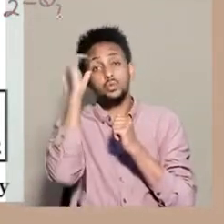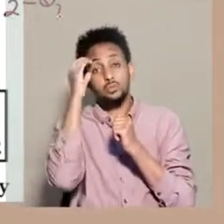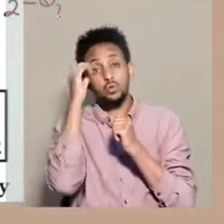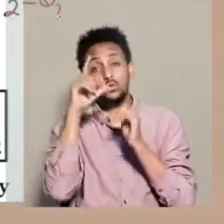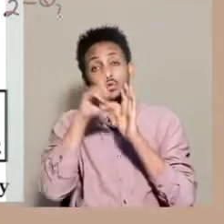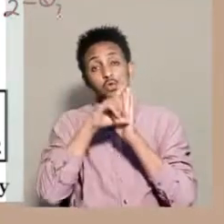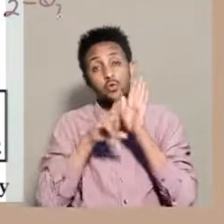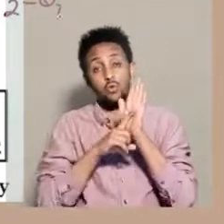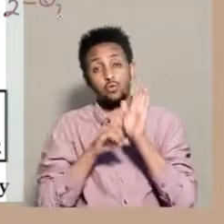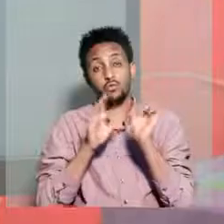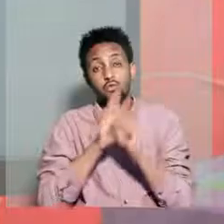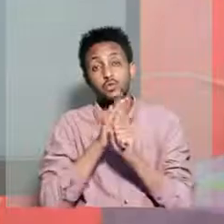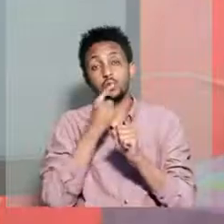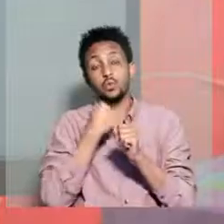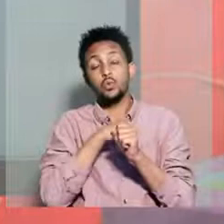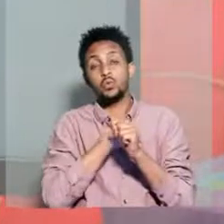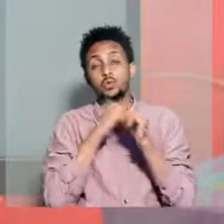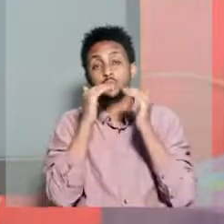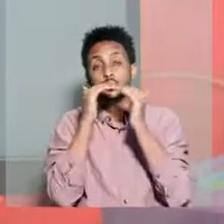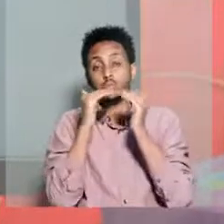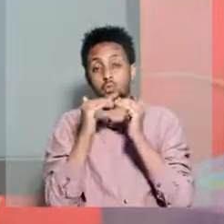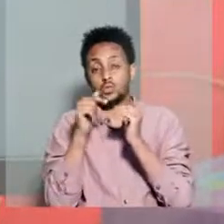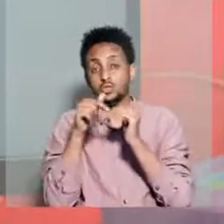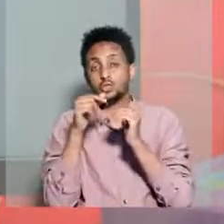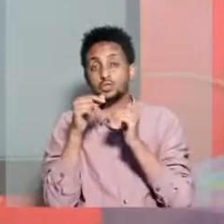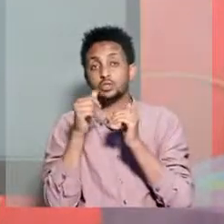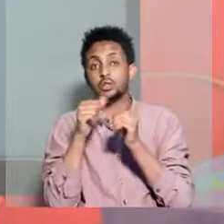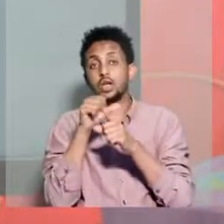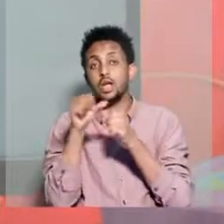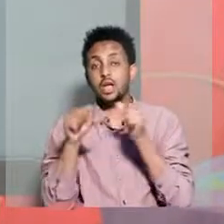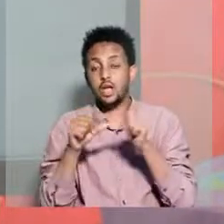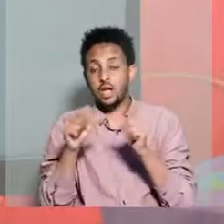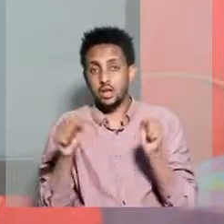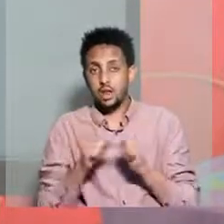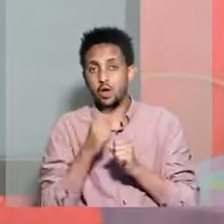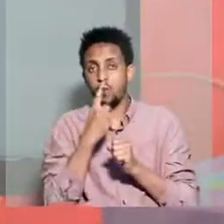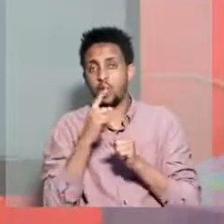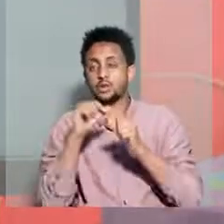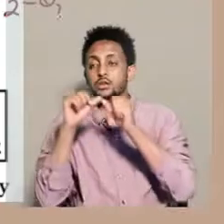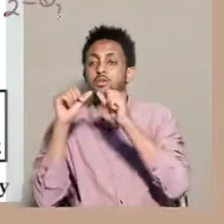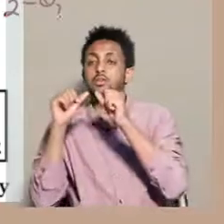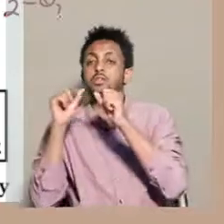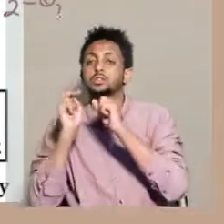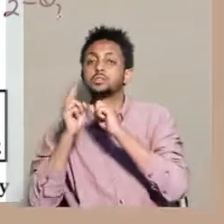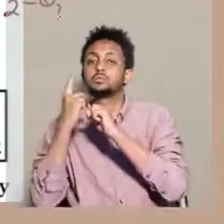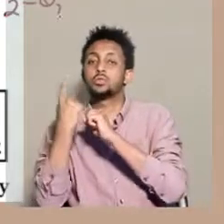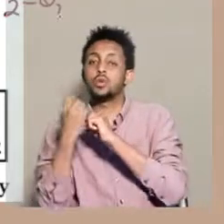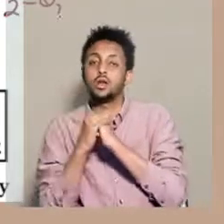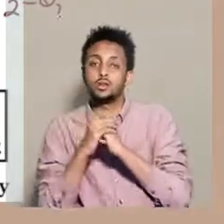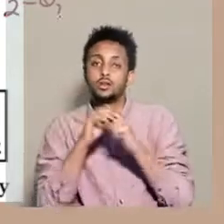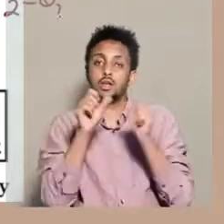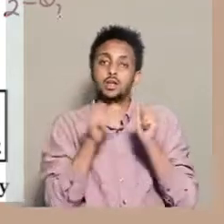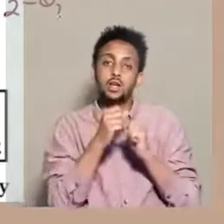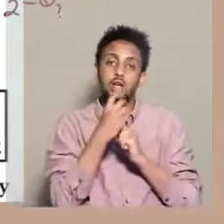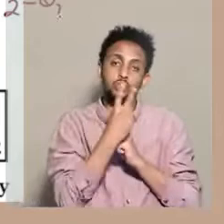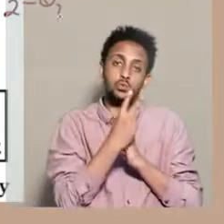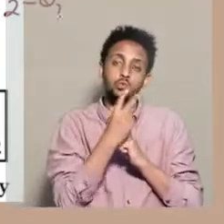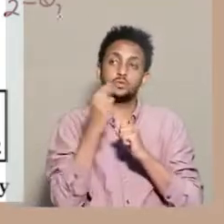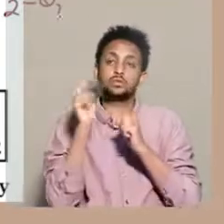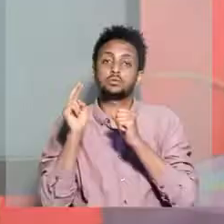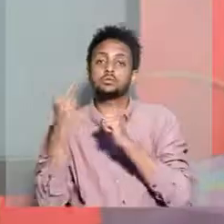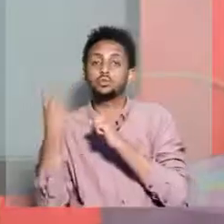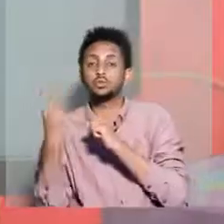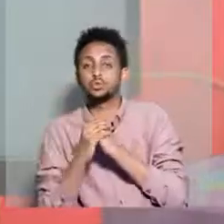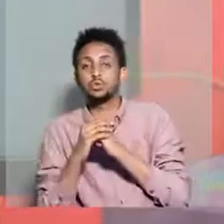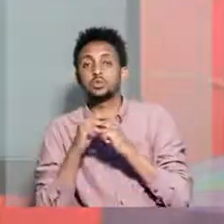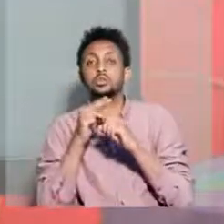law of continuity, when you equate these two equations, area 1, speed 1 is equals to area 2, speed 2. This concept